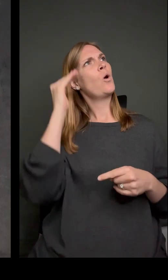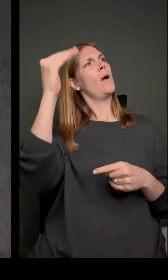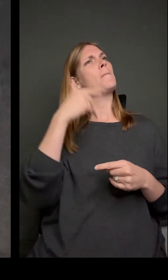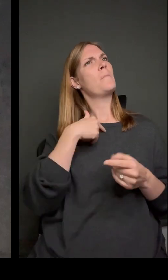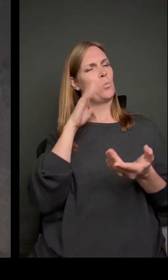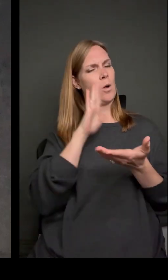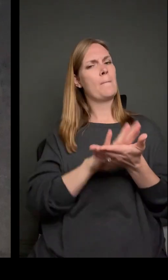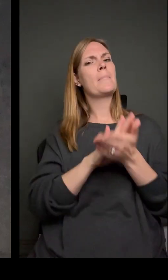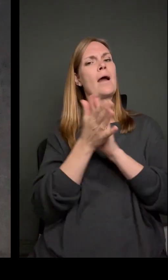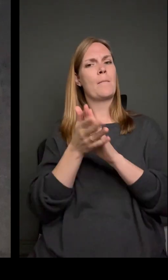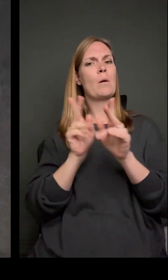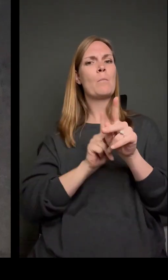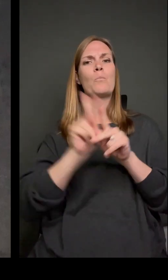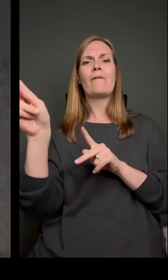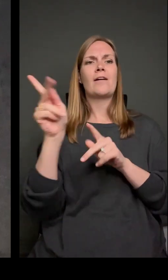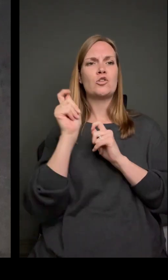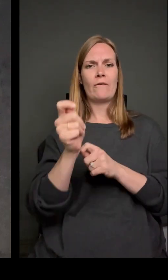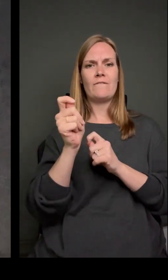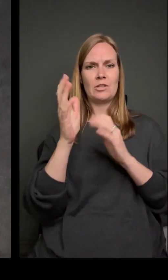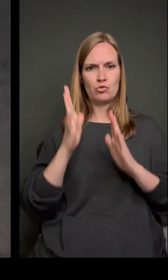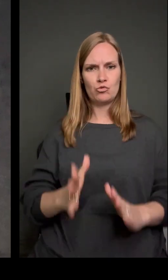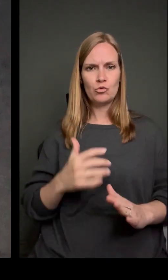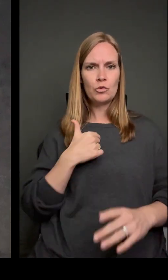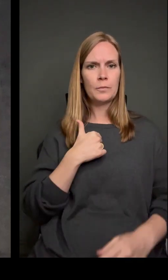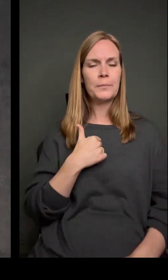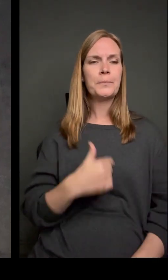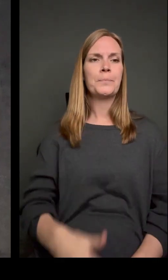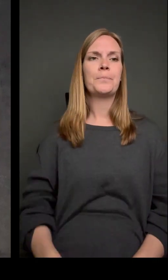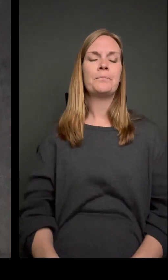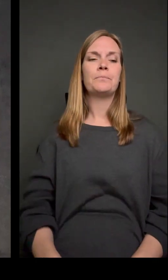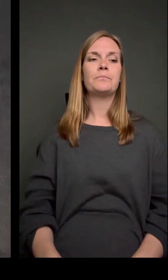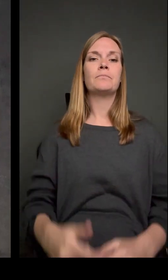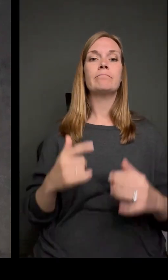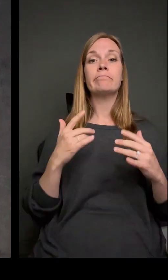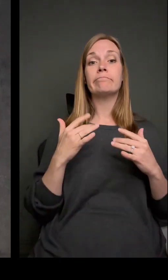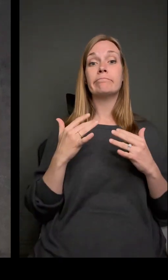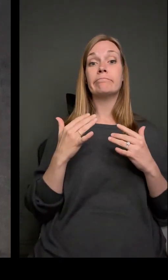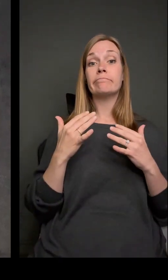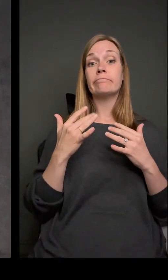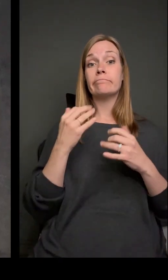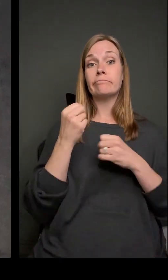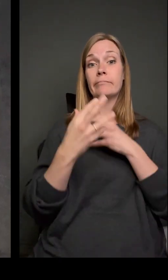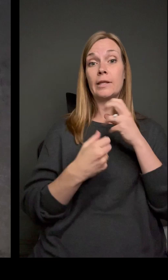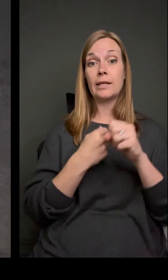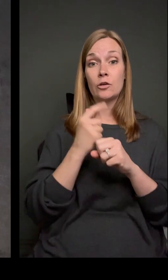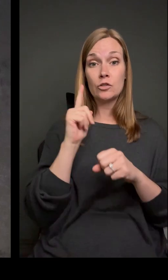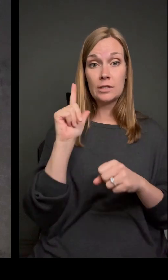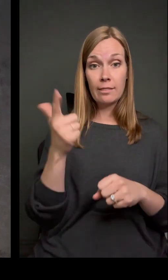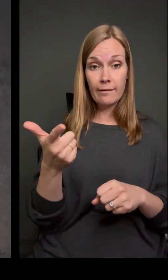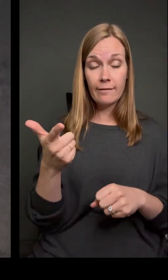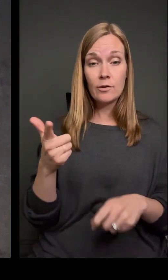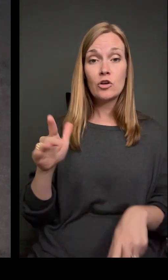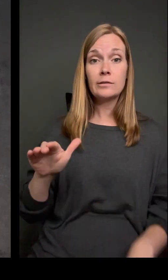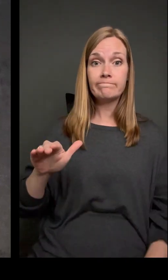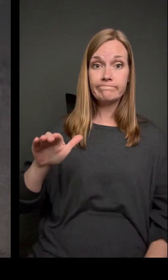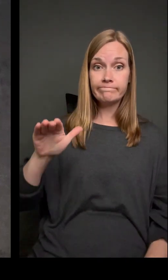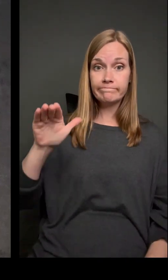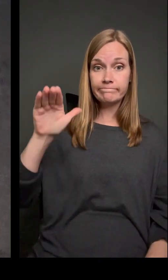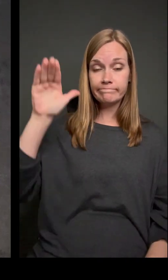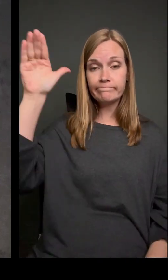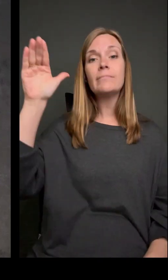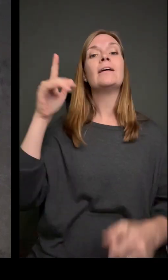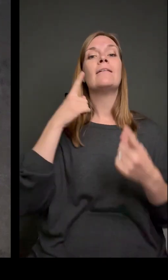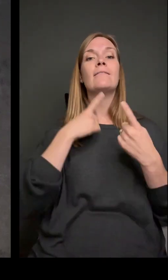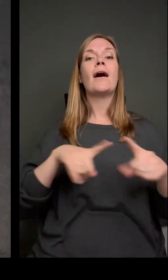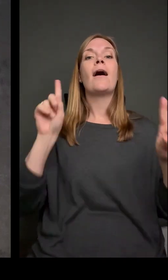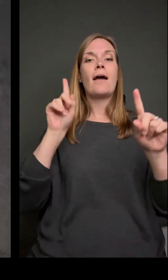a professional fisherman. The years passed. The day finally arrived. He built himself a